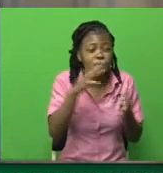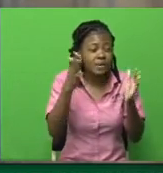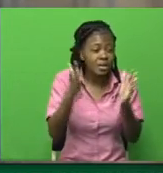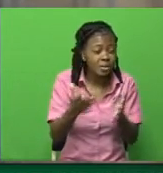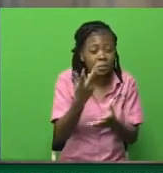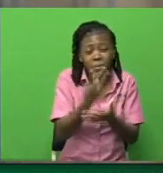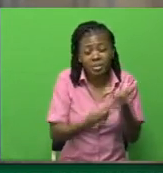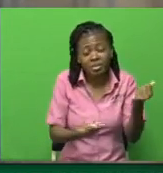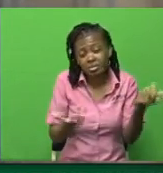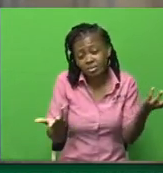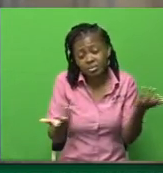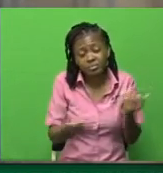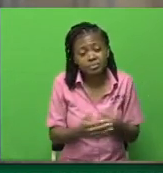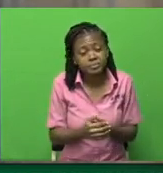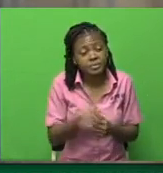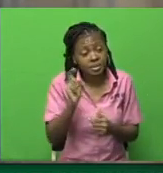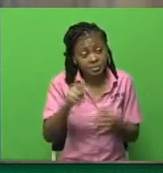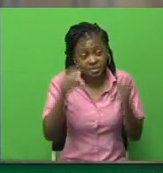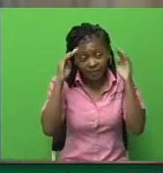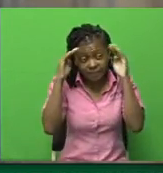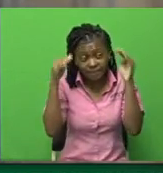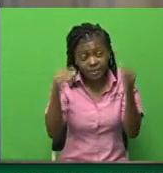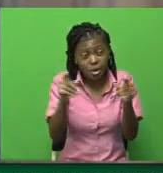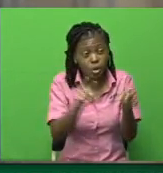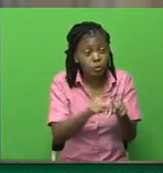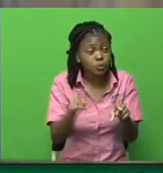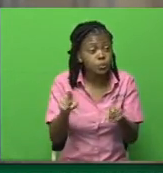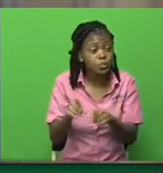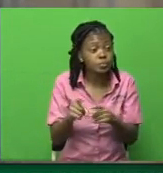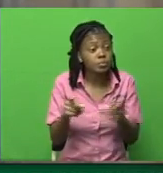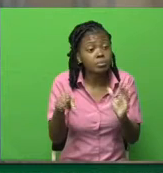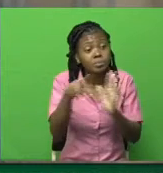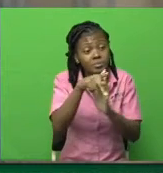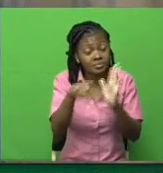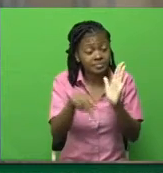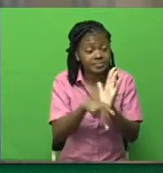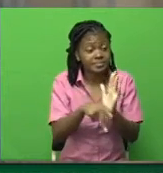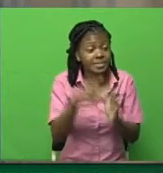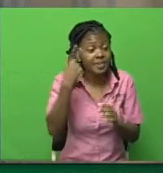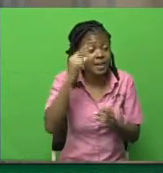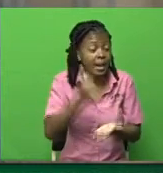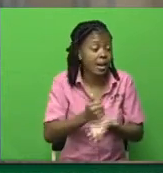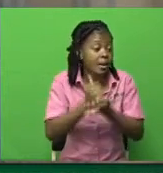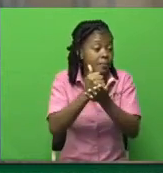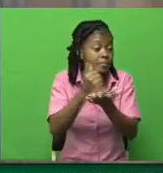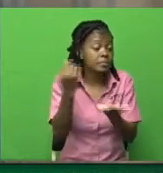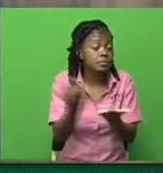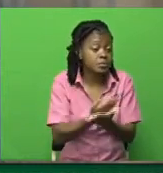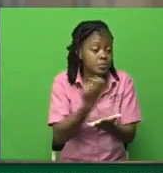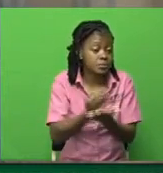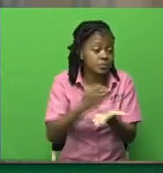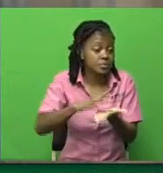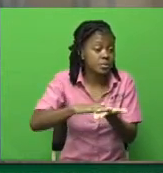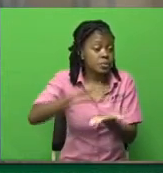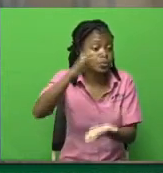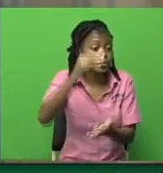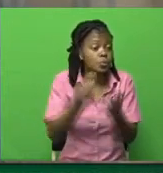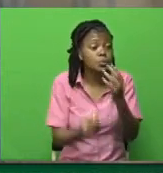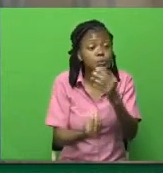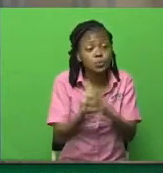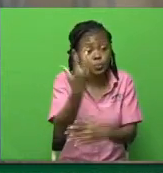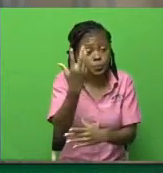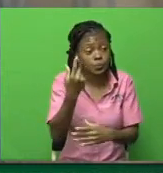there must be a focus on policies that whisper economic growth our decision desperately needs